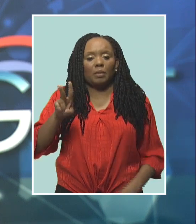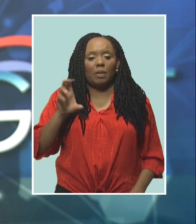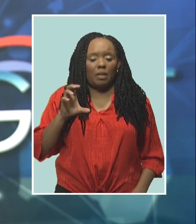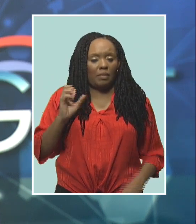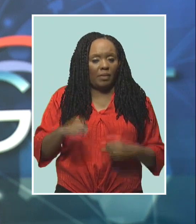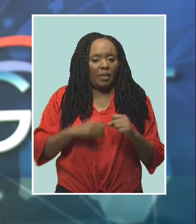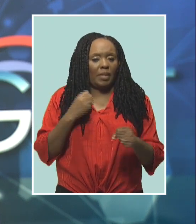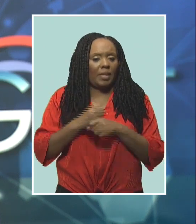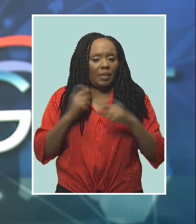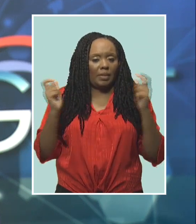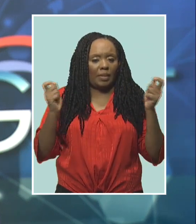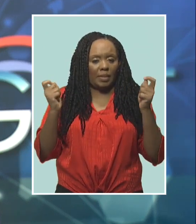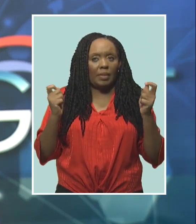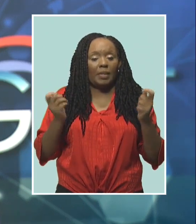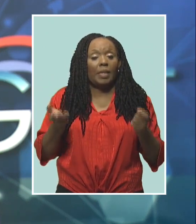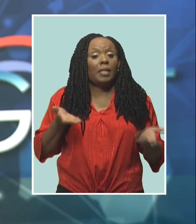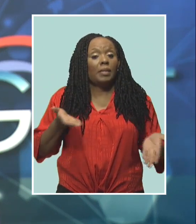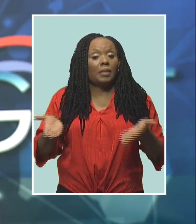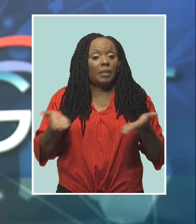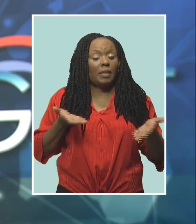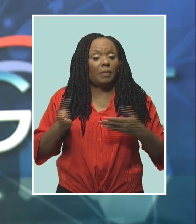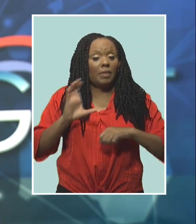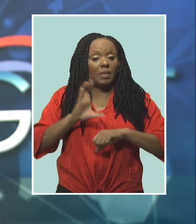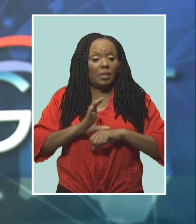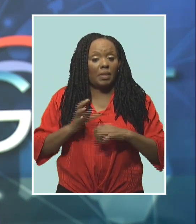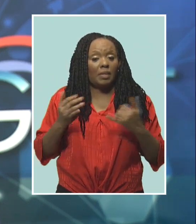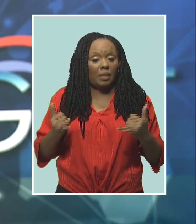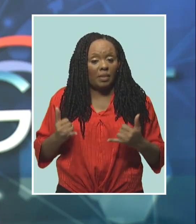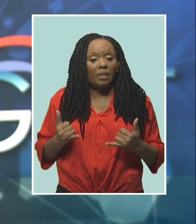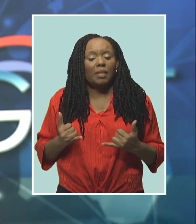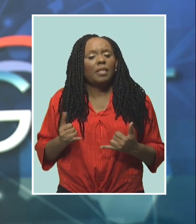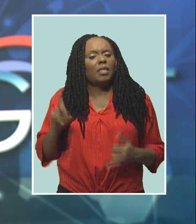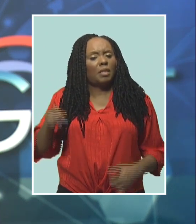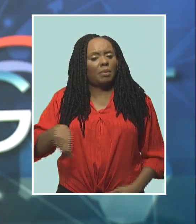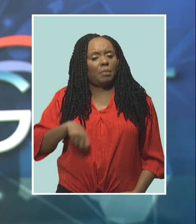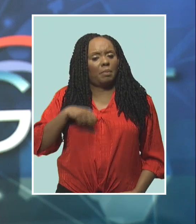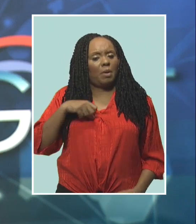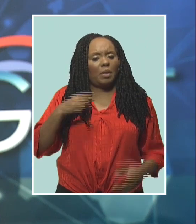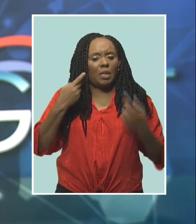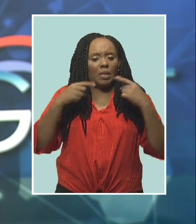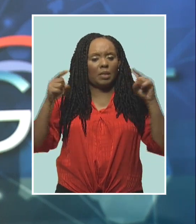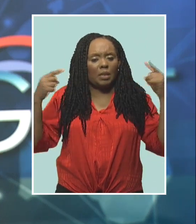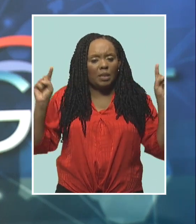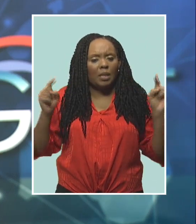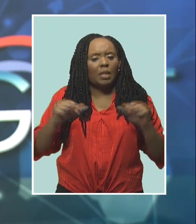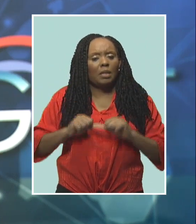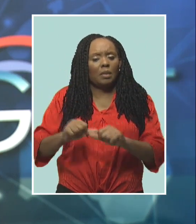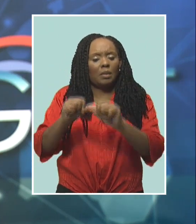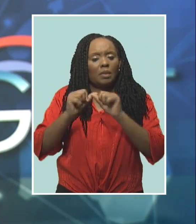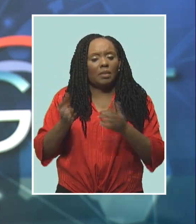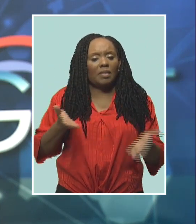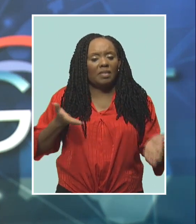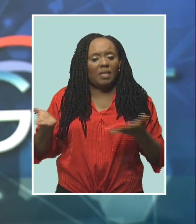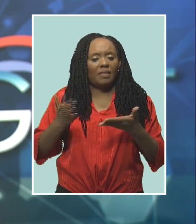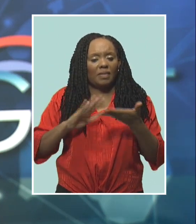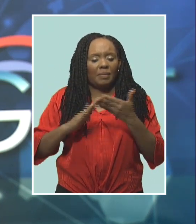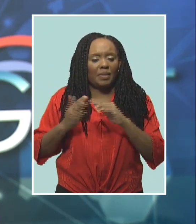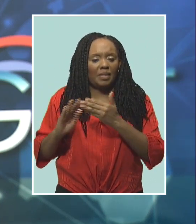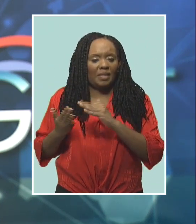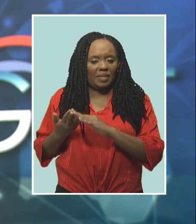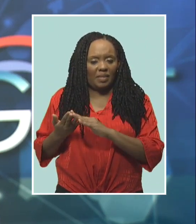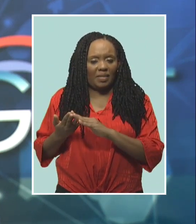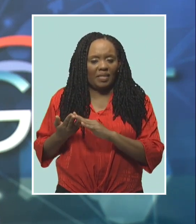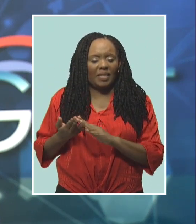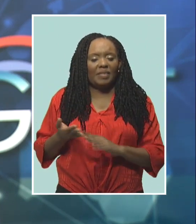Barbados. During a service to mark the occasion, the church was encouraged to be proud of its achievements and to continue being of service to the